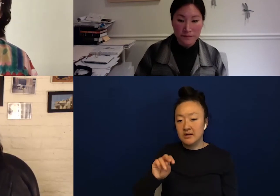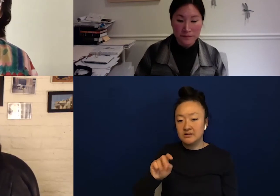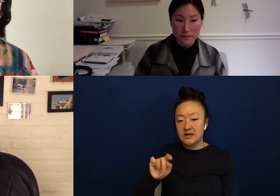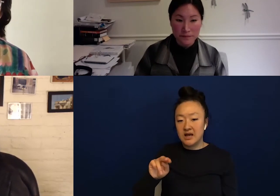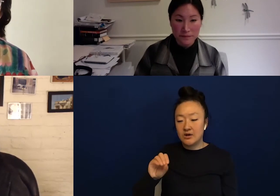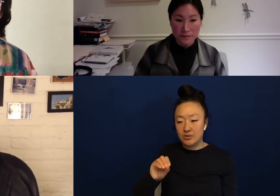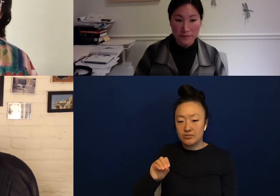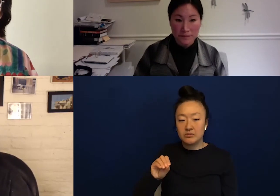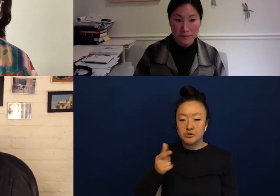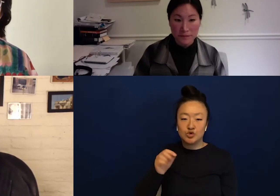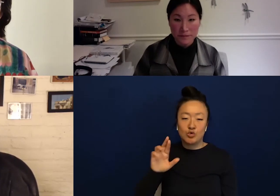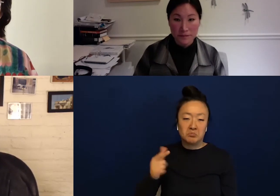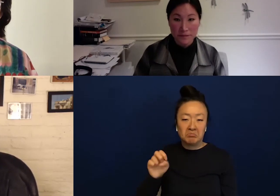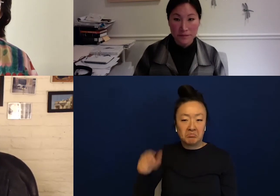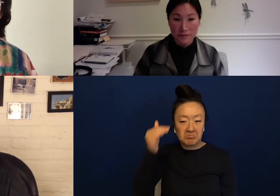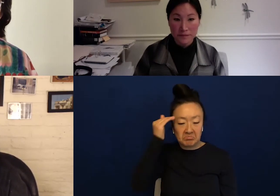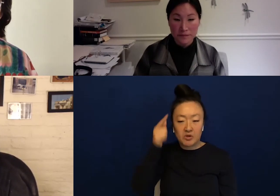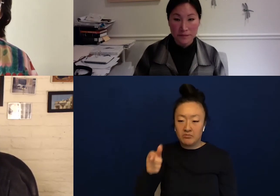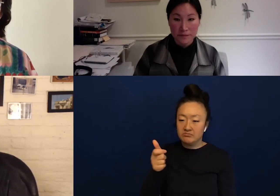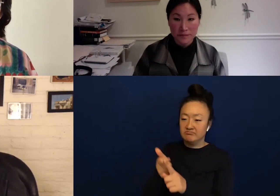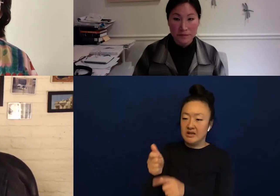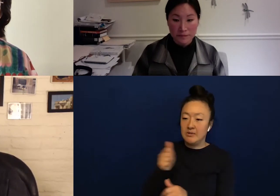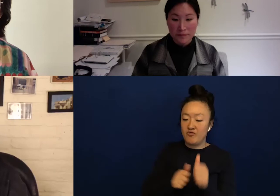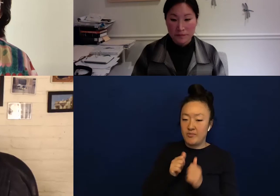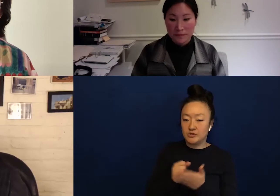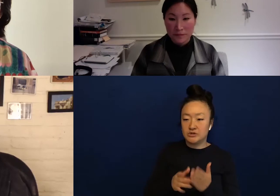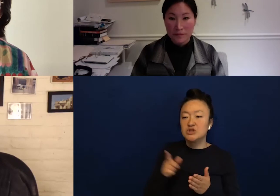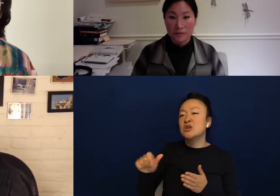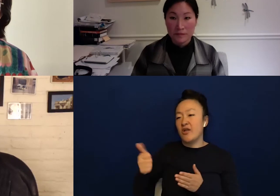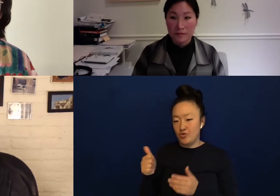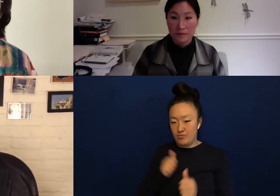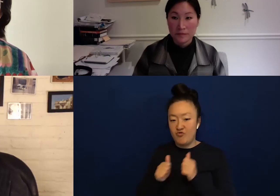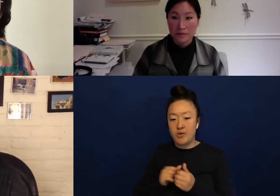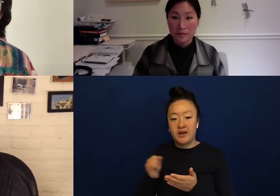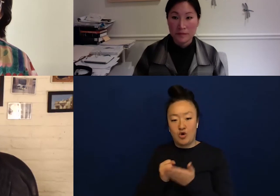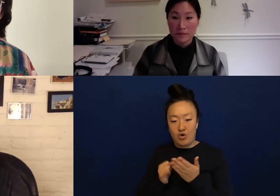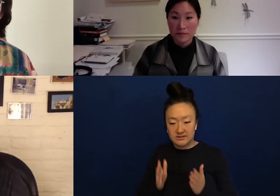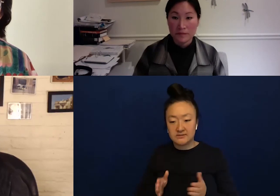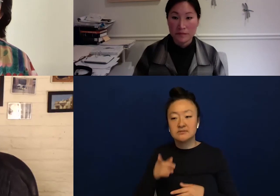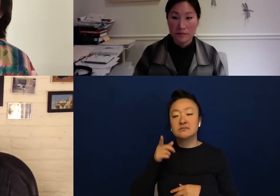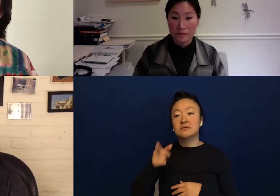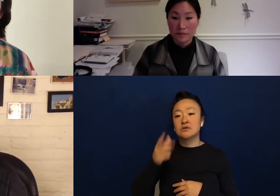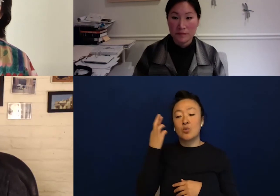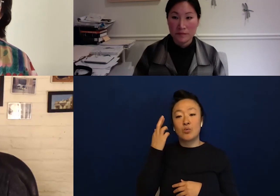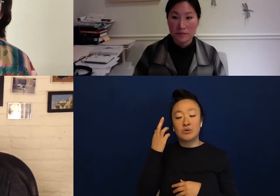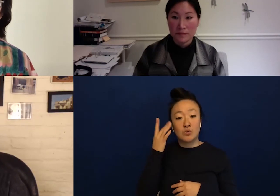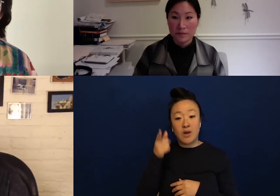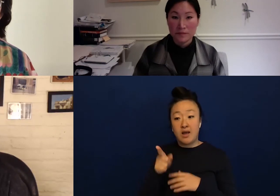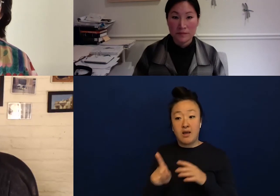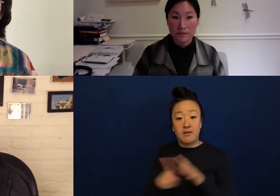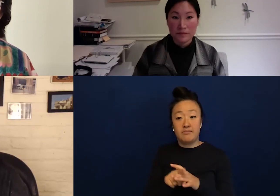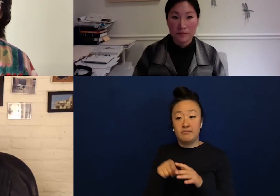George will know because George is a performance artist, but she's another performance artist. And the reason she appears in the book is